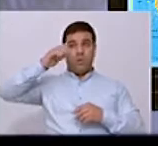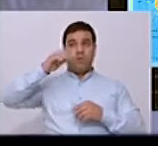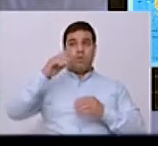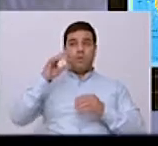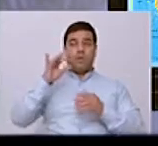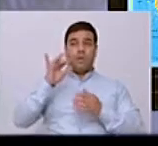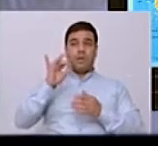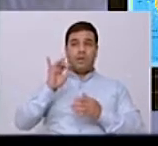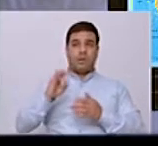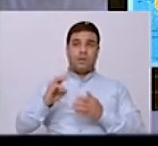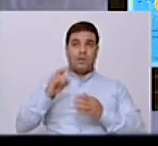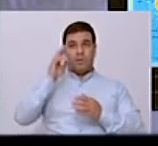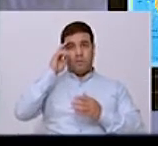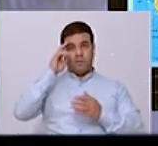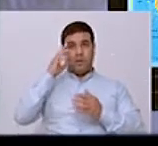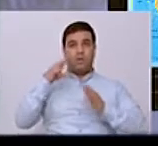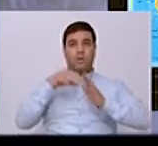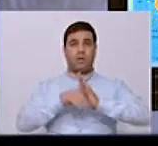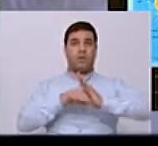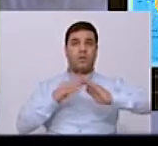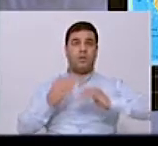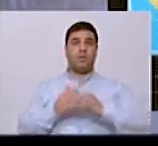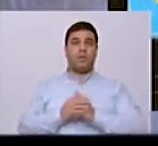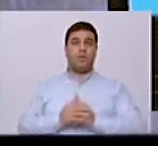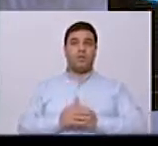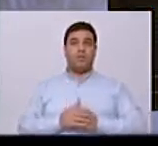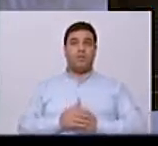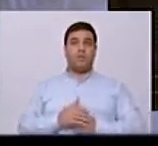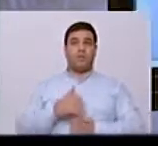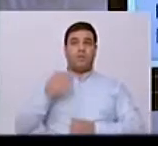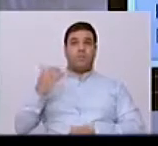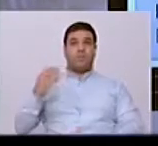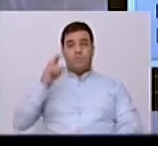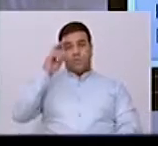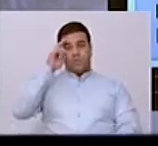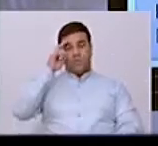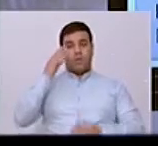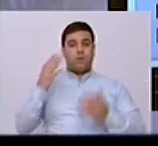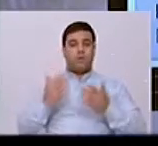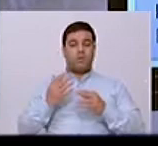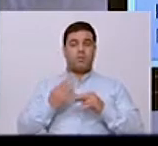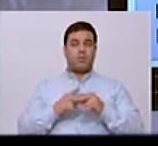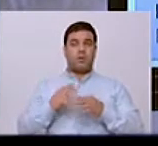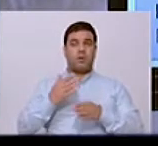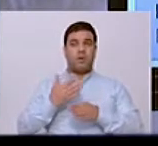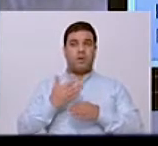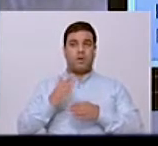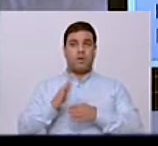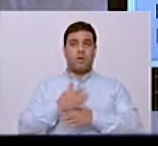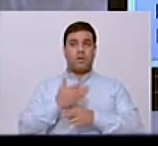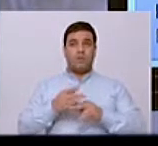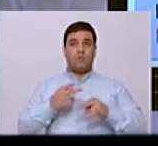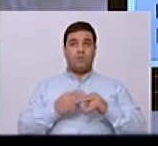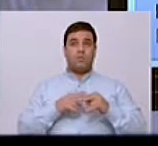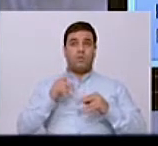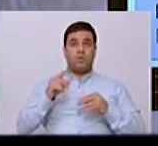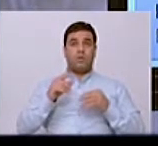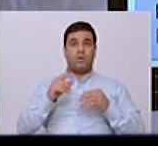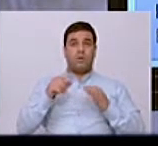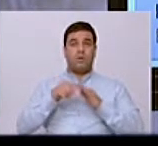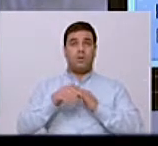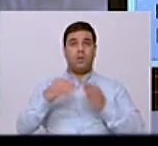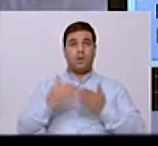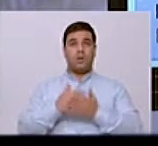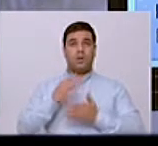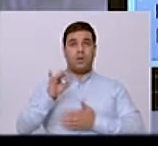Pokiston hamda Eron davlatlari kiritiladi. Xo'sh, bu davlatlar qaysi xususiyatlar bilan ajralib turadi? Demak, yangi